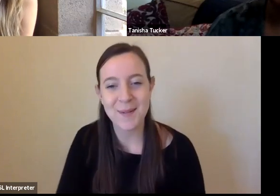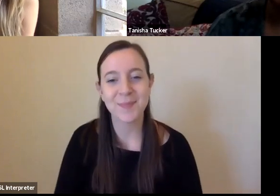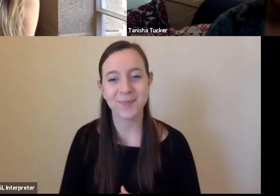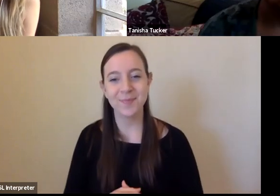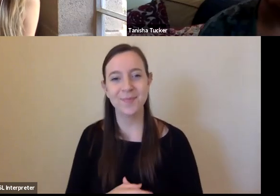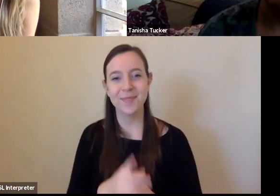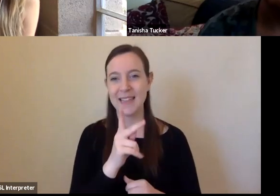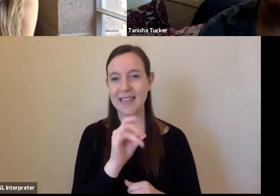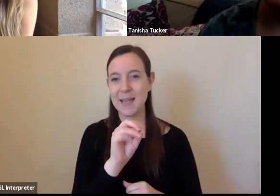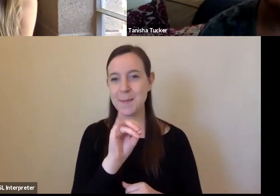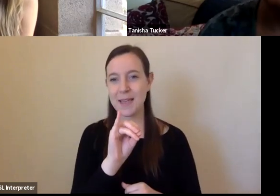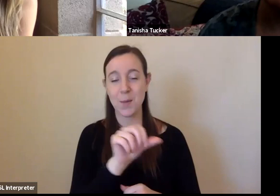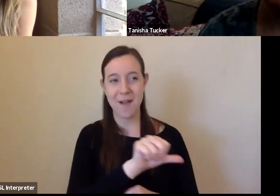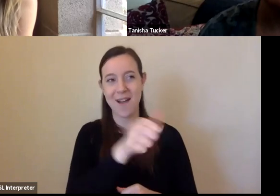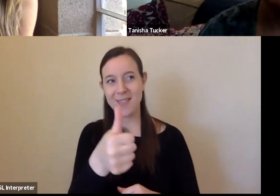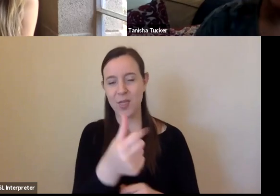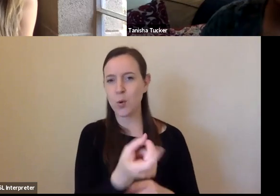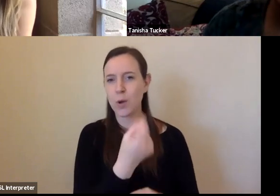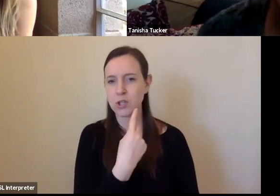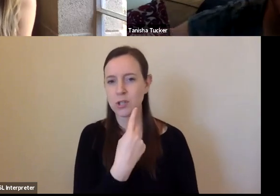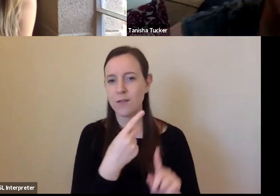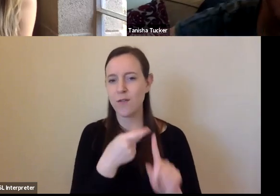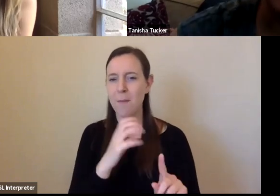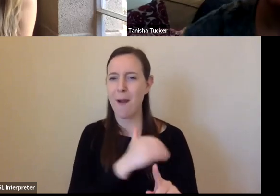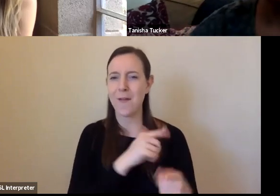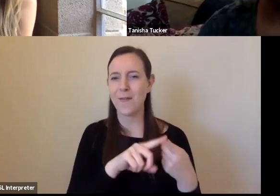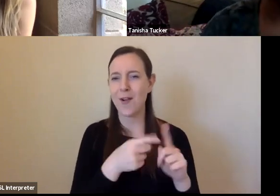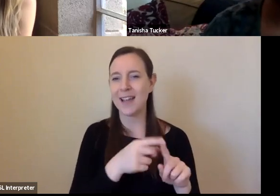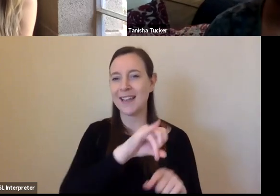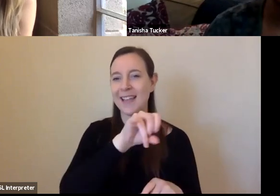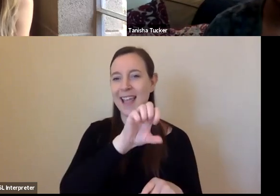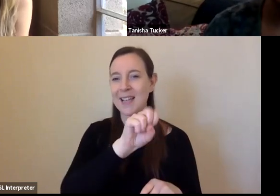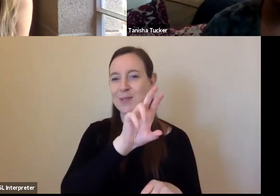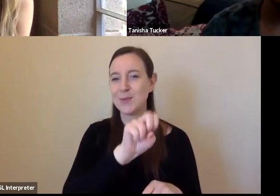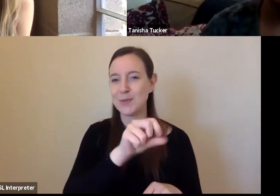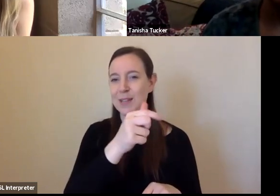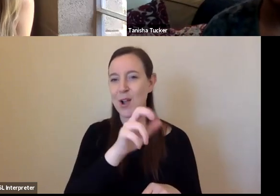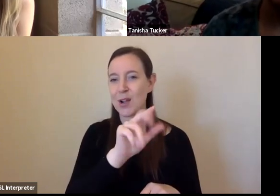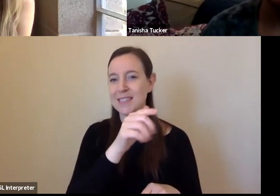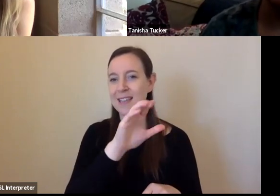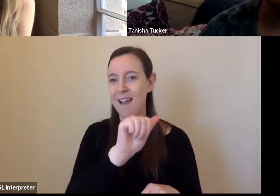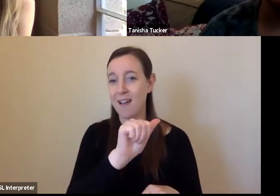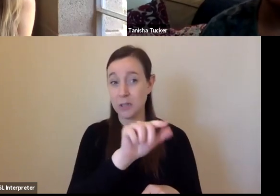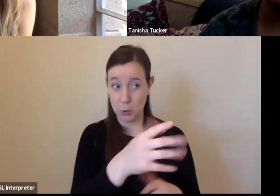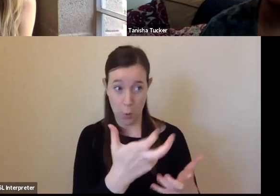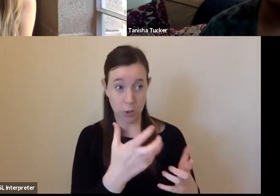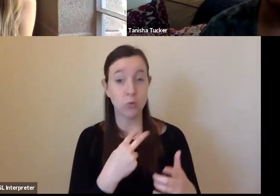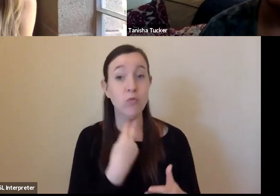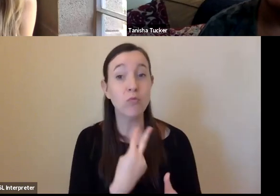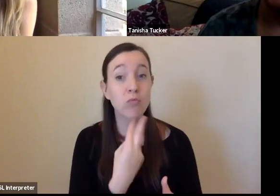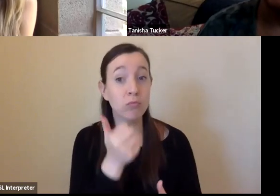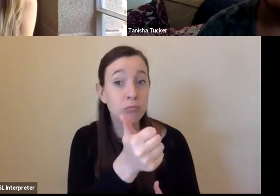it's from our friend Jesus Garcia. Jesus, do you want to ask the question yourself? I can unmute you.